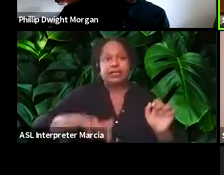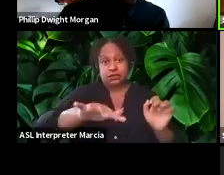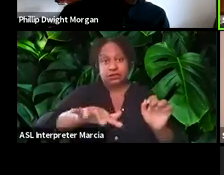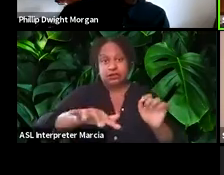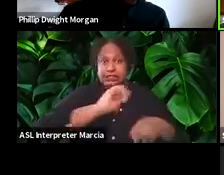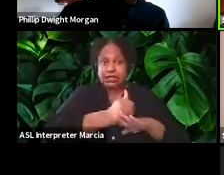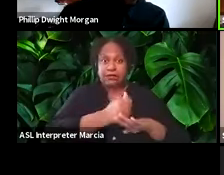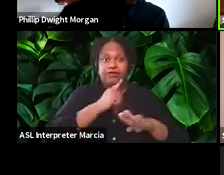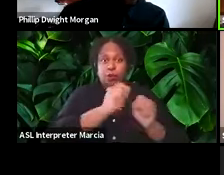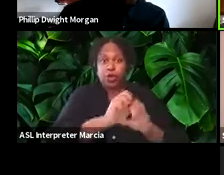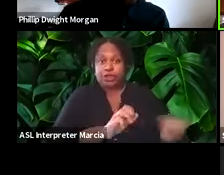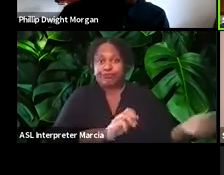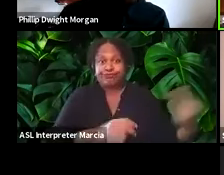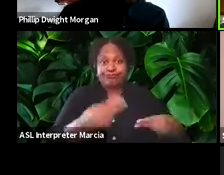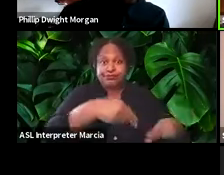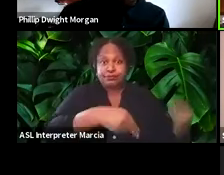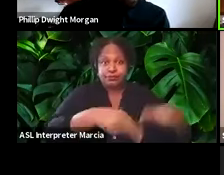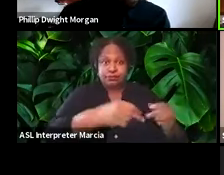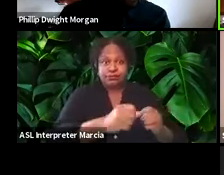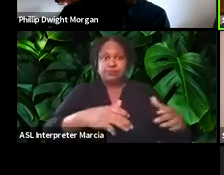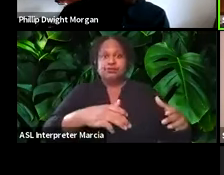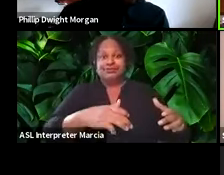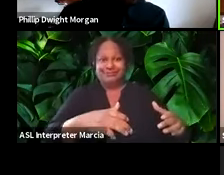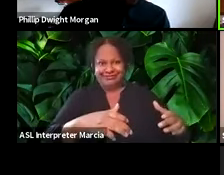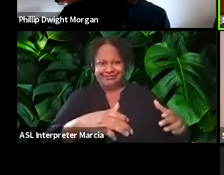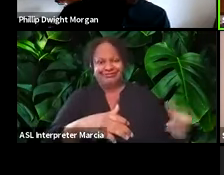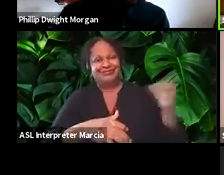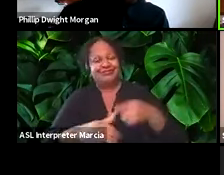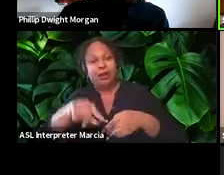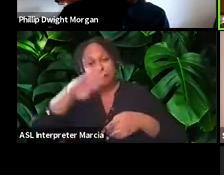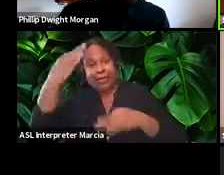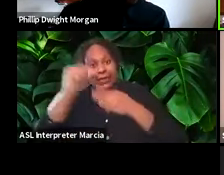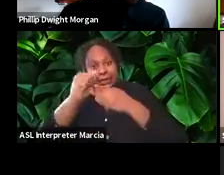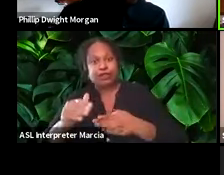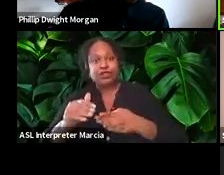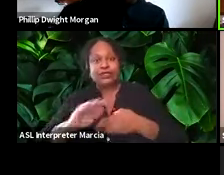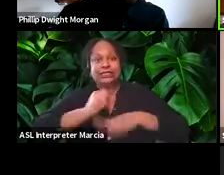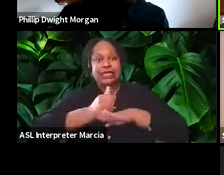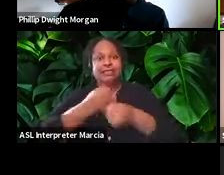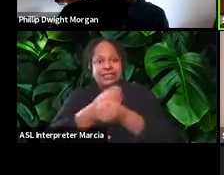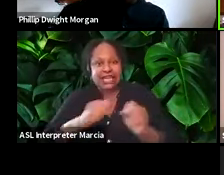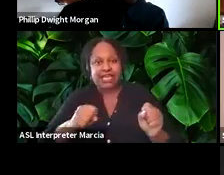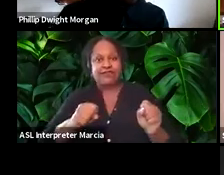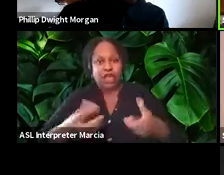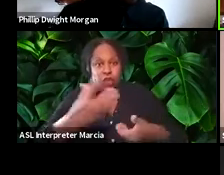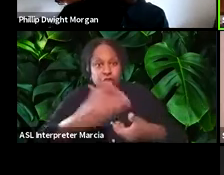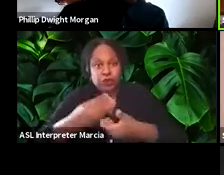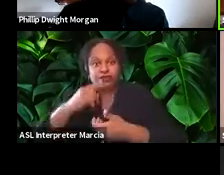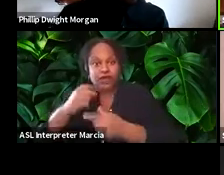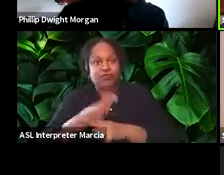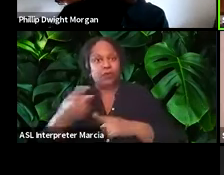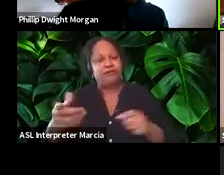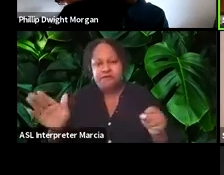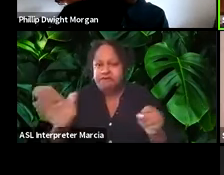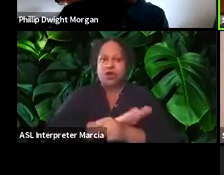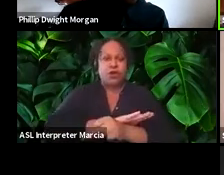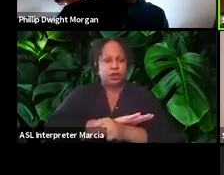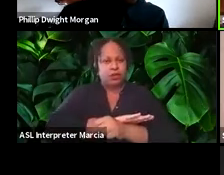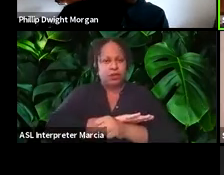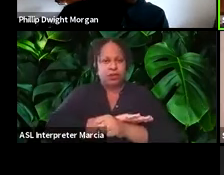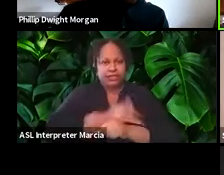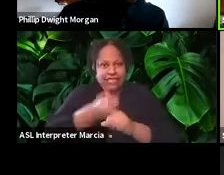have Black leadership, then they create safe and inclusive for everyone to be their whole self.